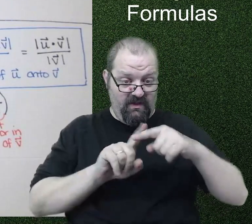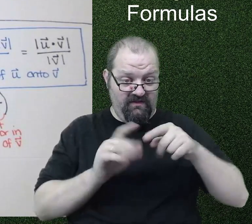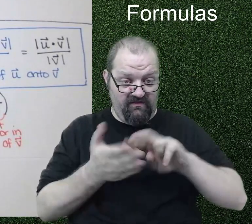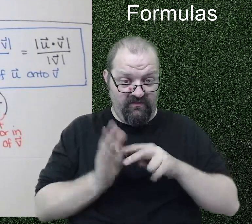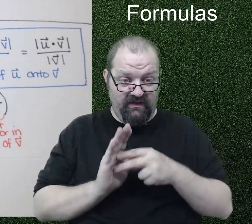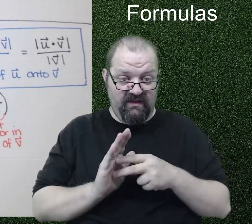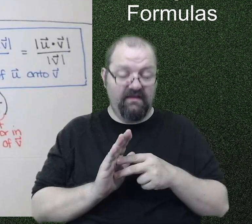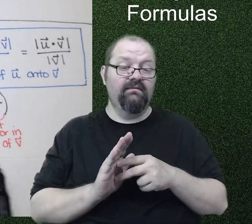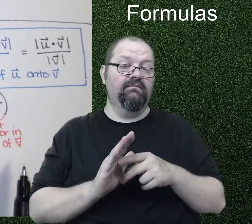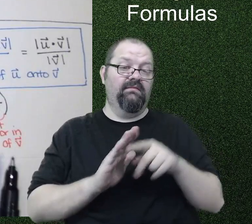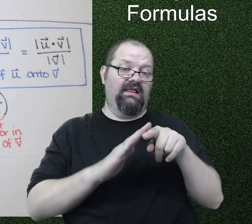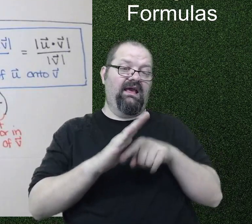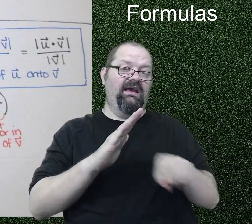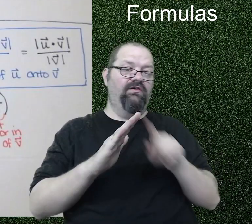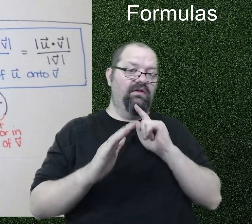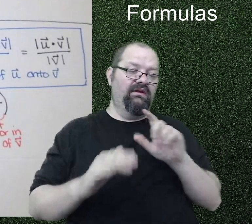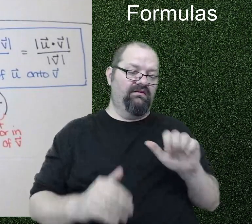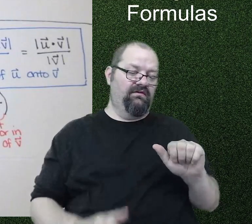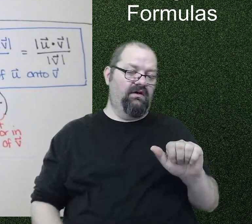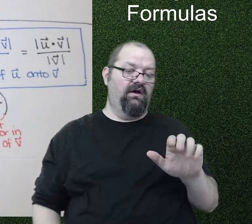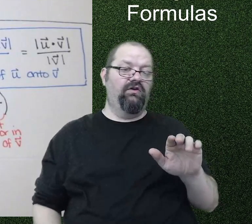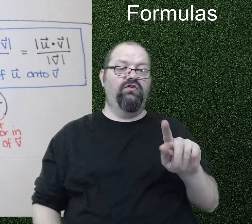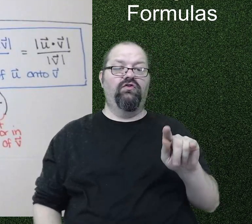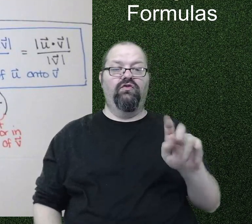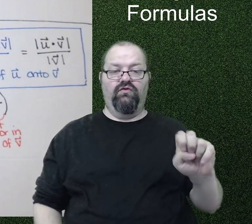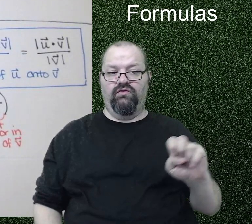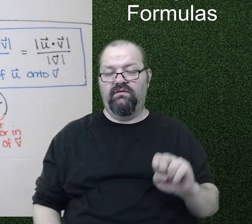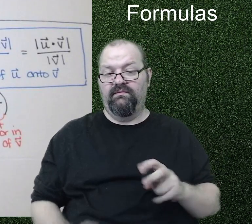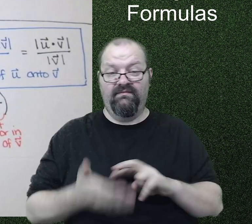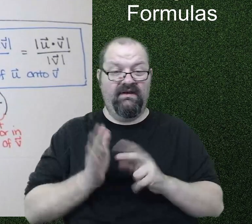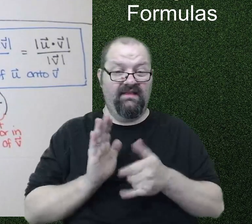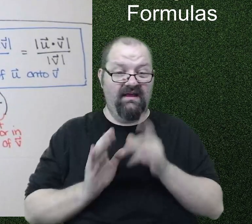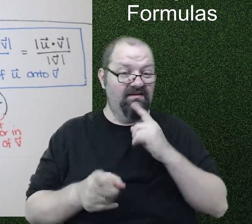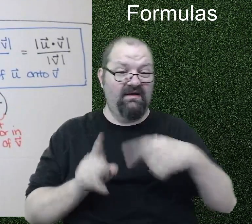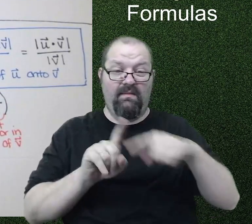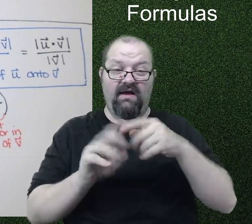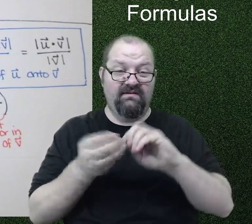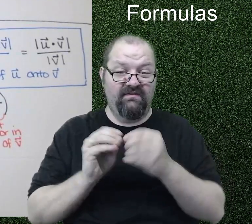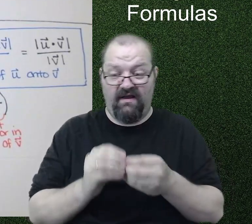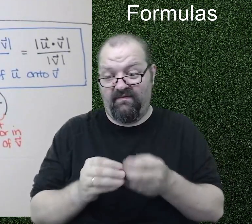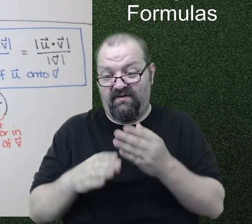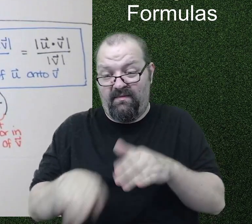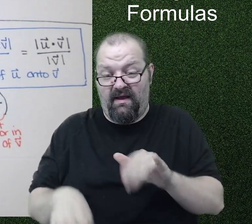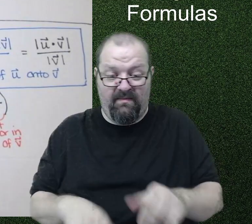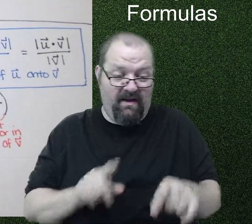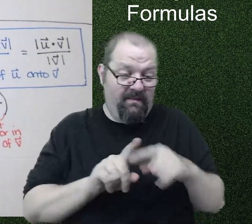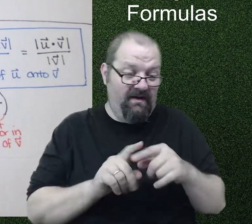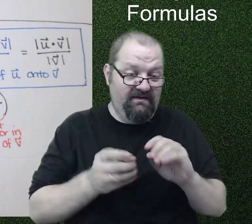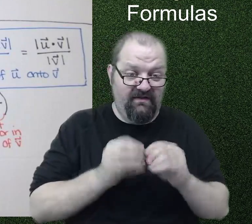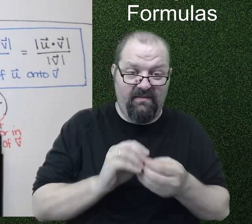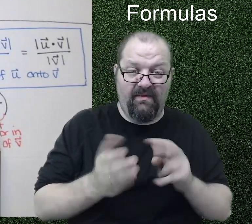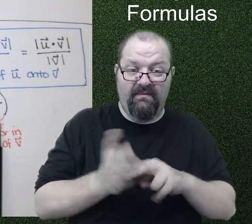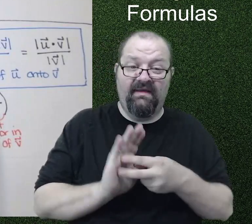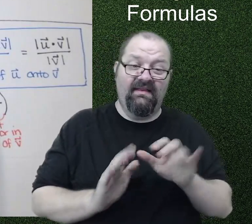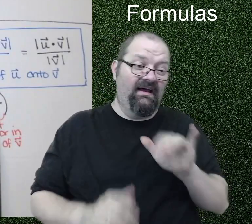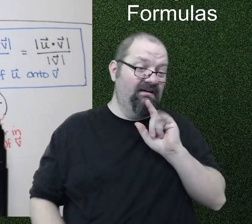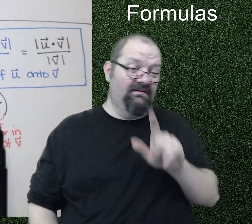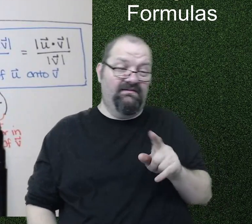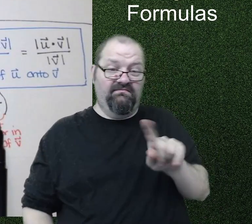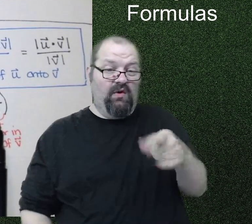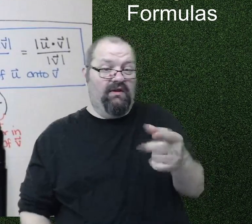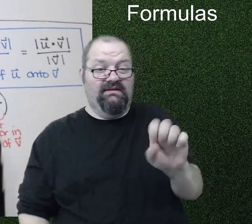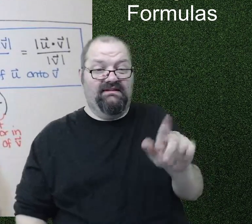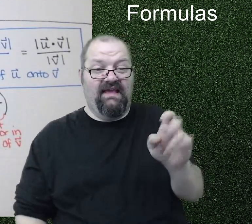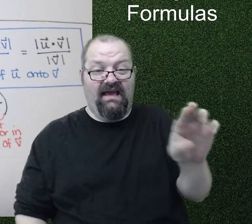and v is acute. This is just a positive number divided by a positive number. So I've got a scalar here, then I've got a